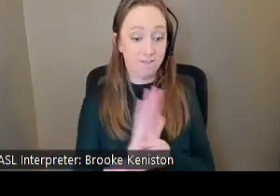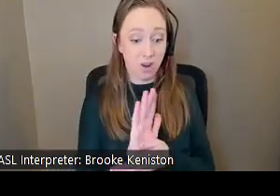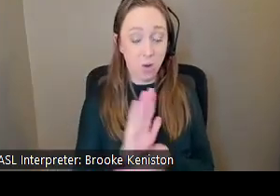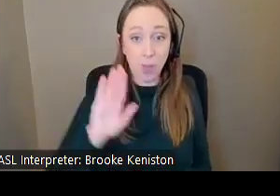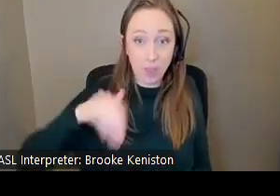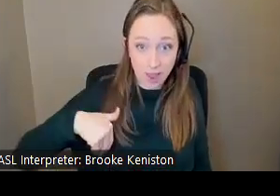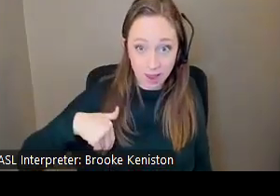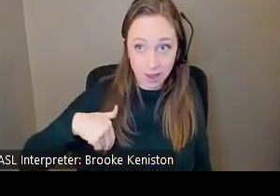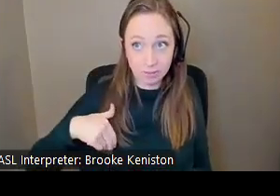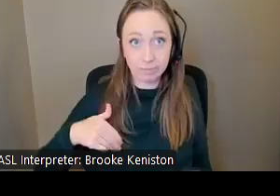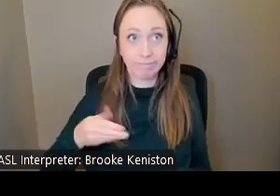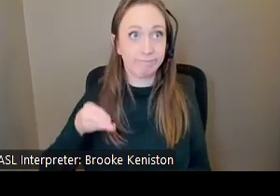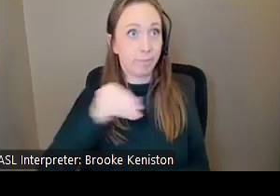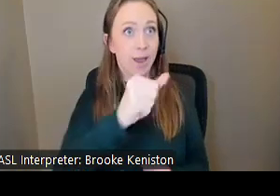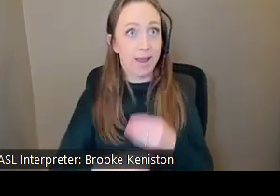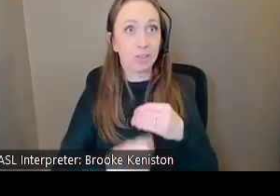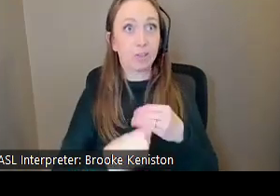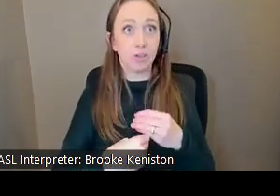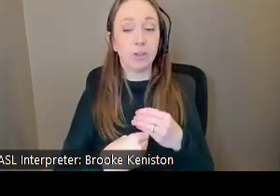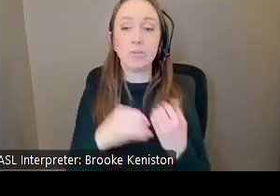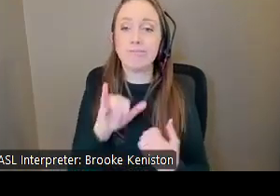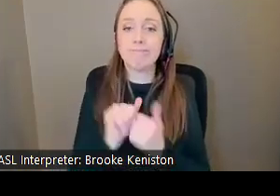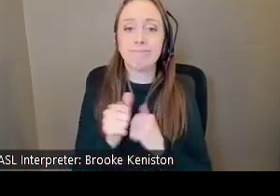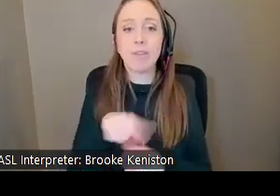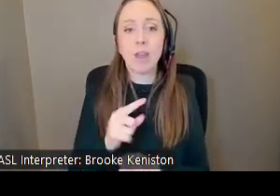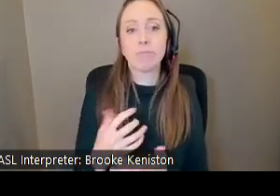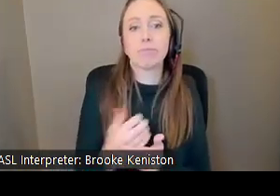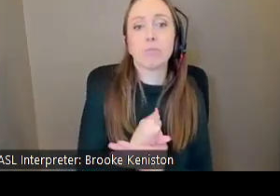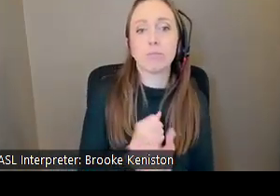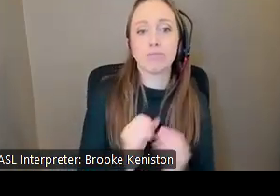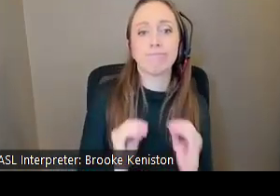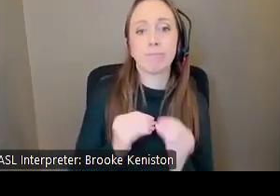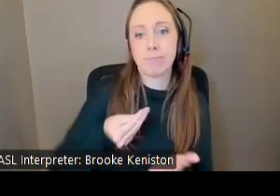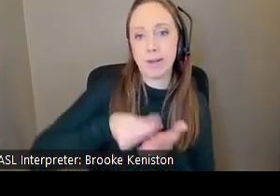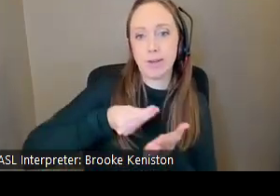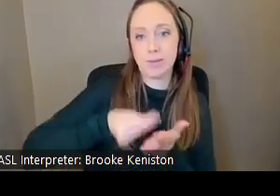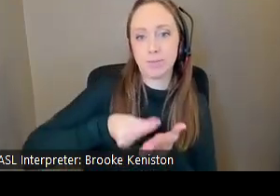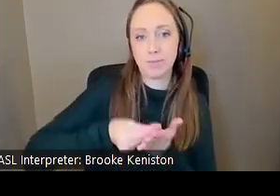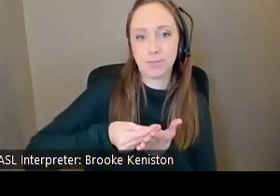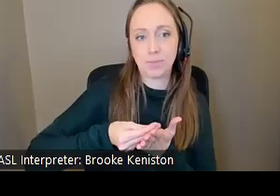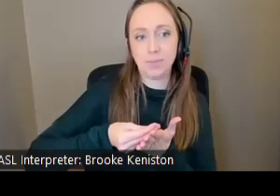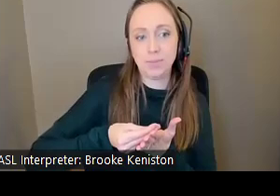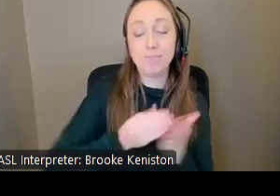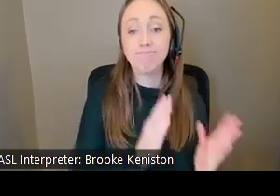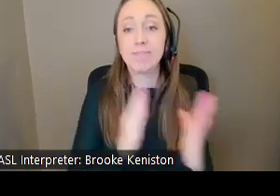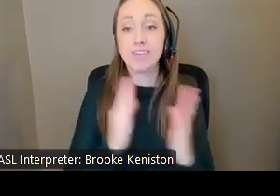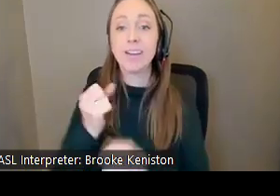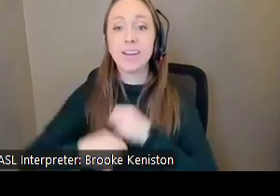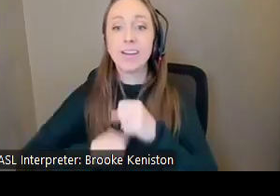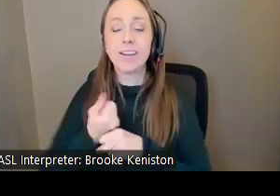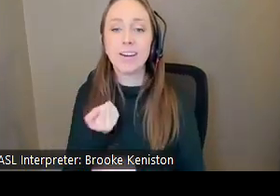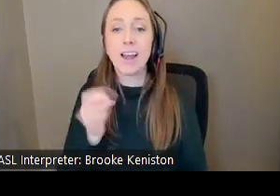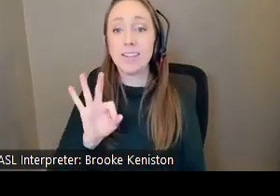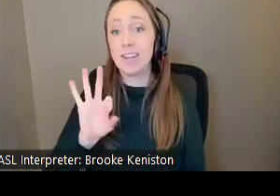any money. And another company, around 1997, which I'm sure has taken